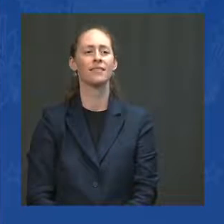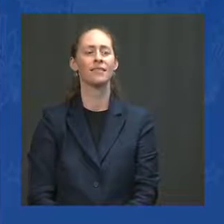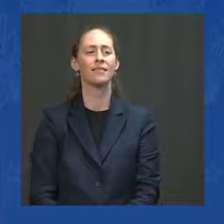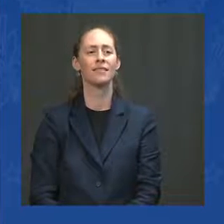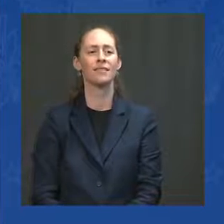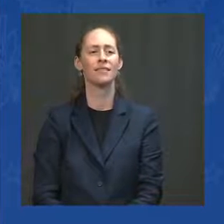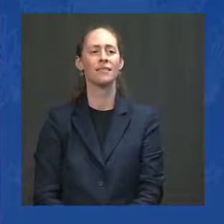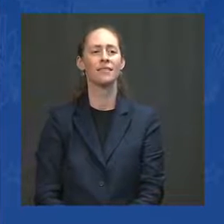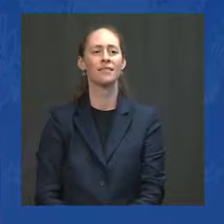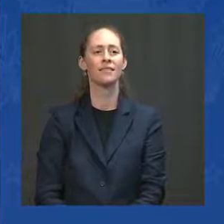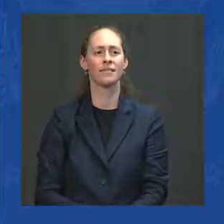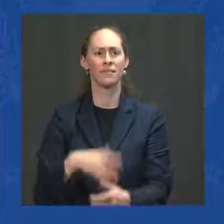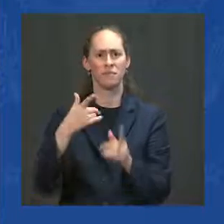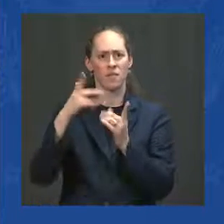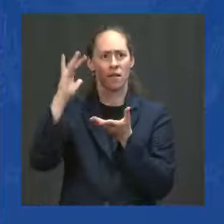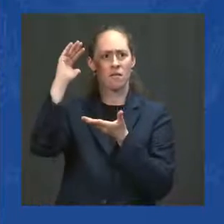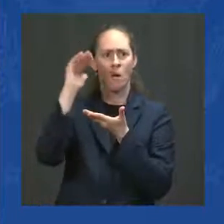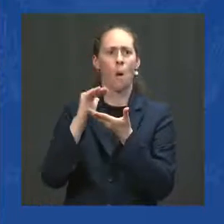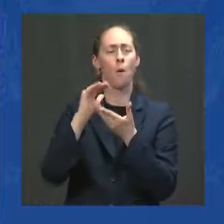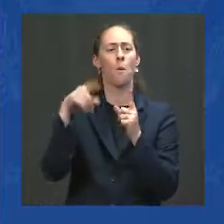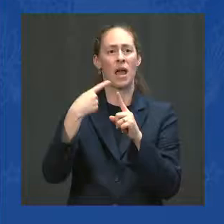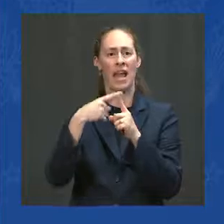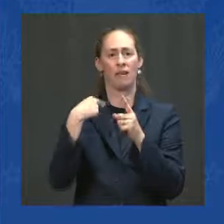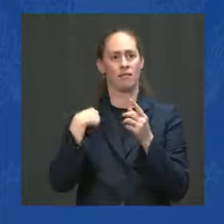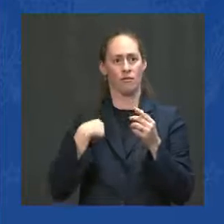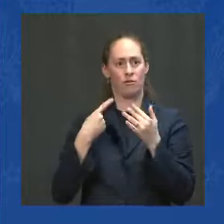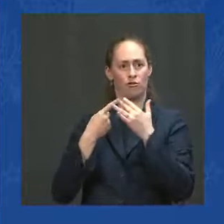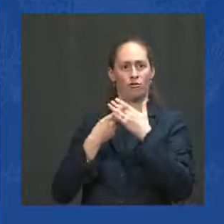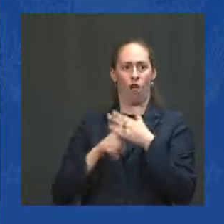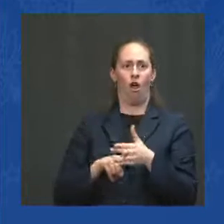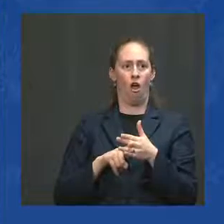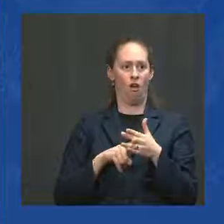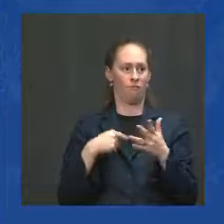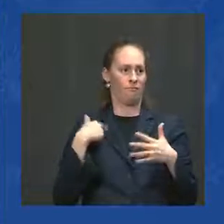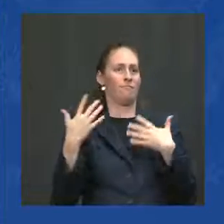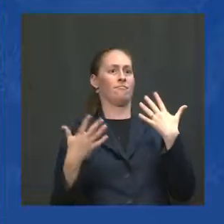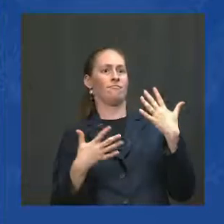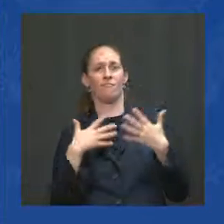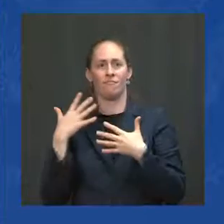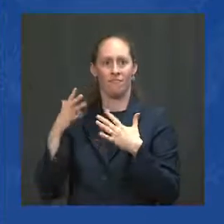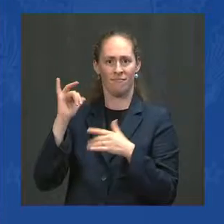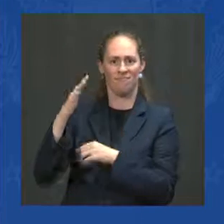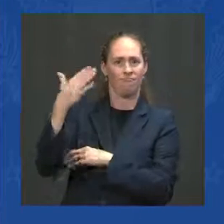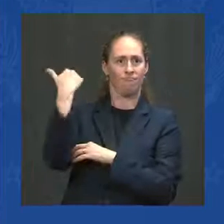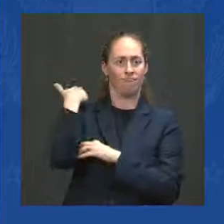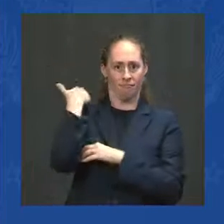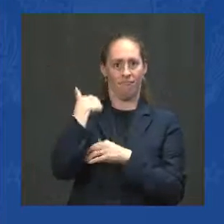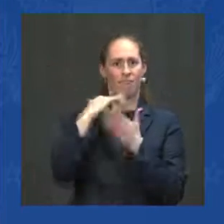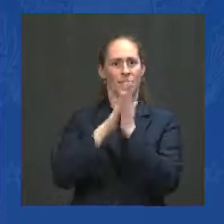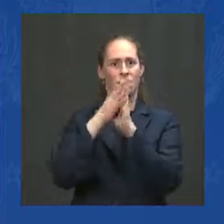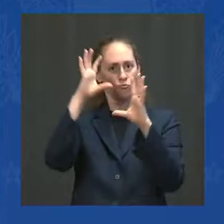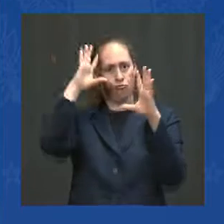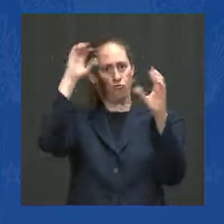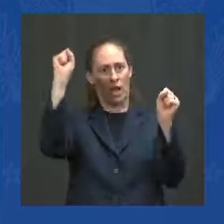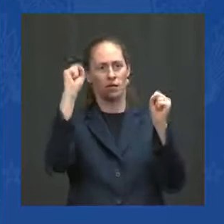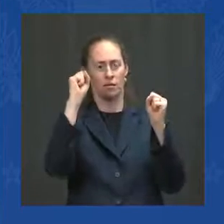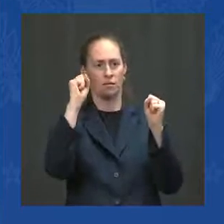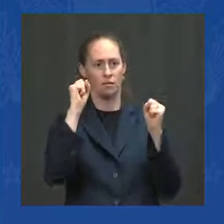the coronavirus pandemic, when I first got elected. So the thing